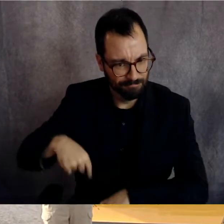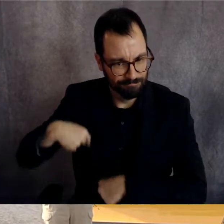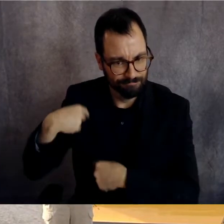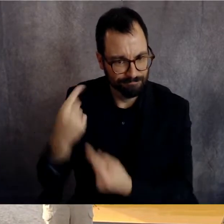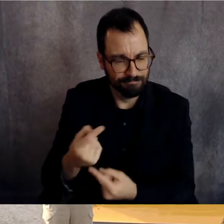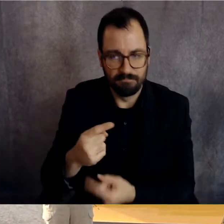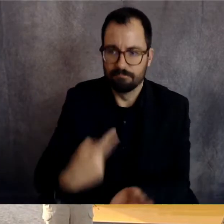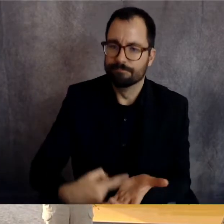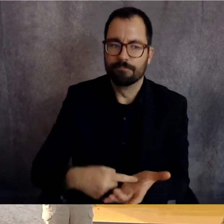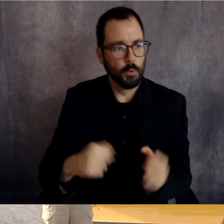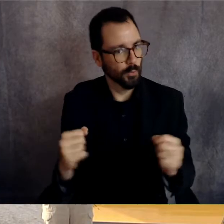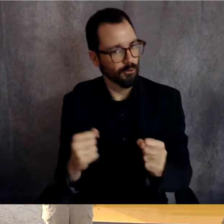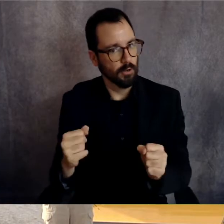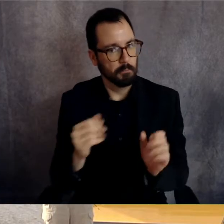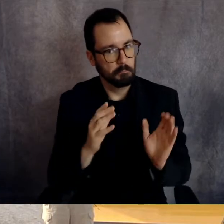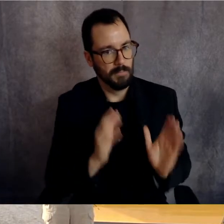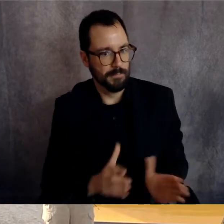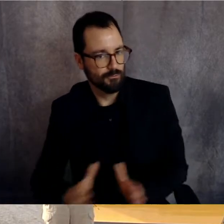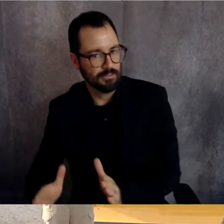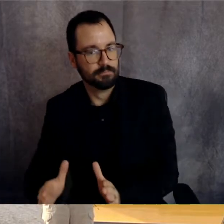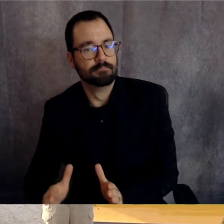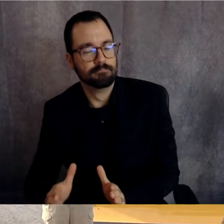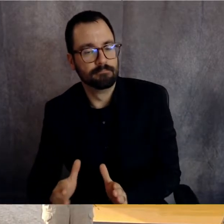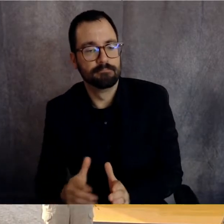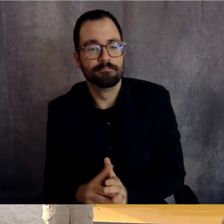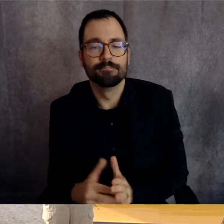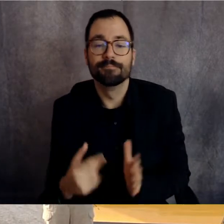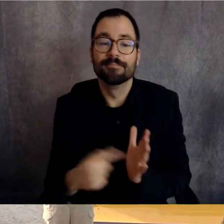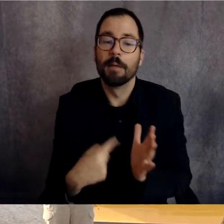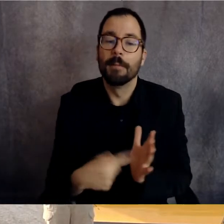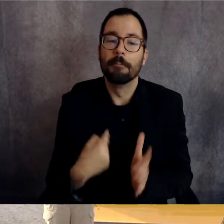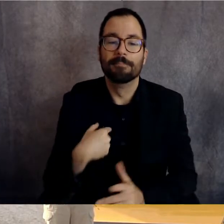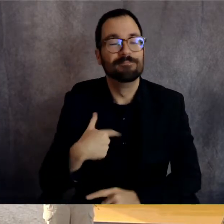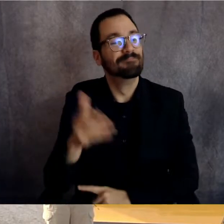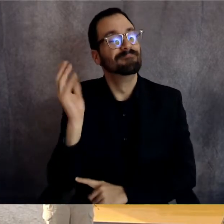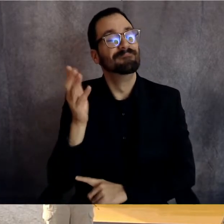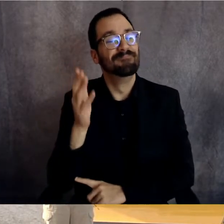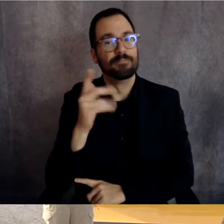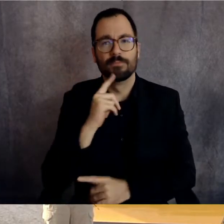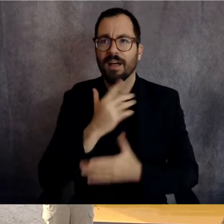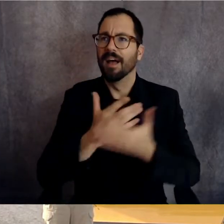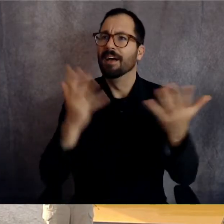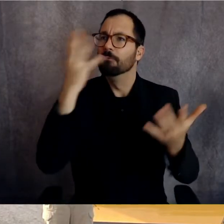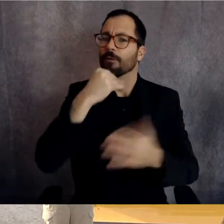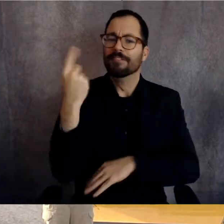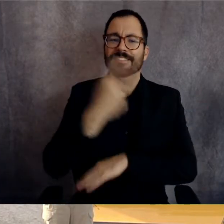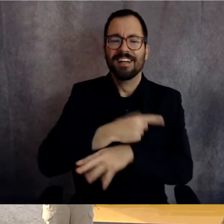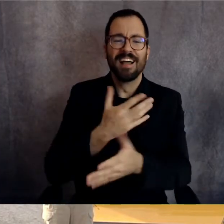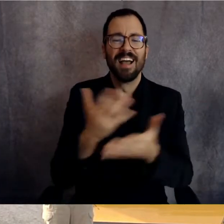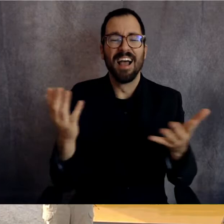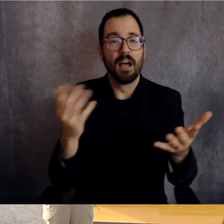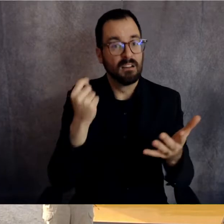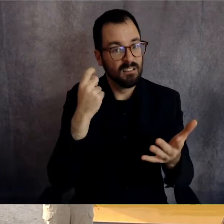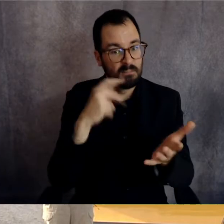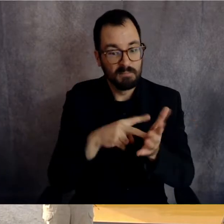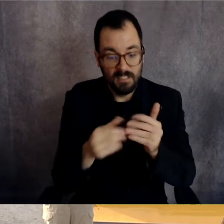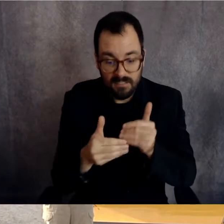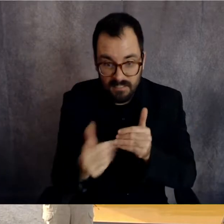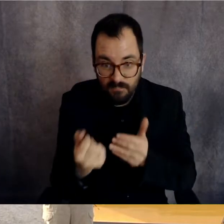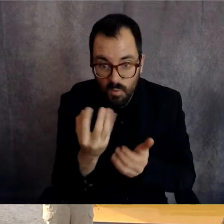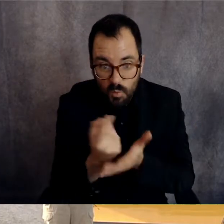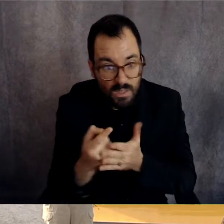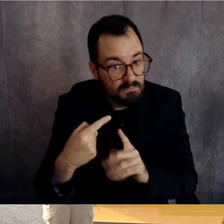winter preparedness. And sometimes when I talk, it's usually a nice day like this. And within a matter of weeks and months, we either